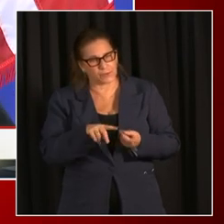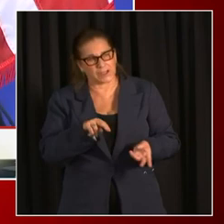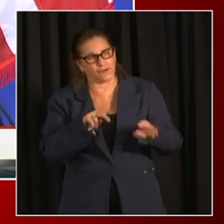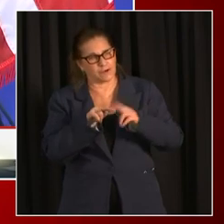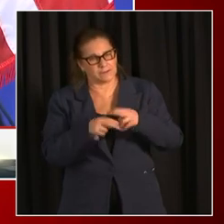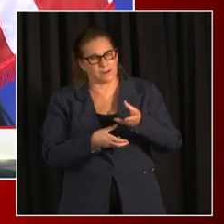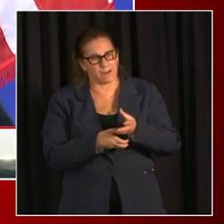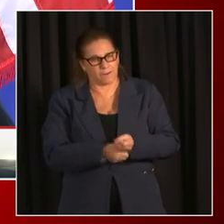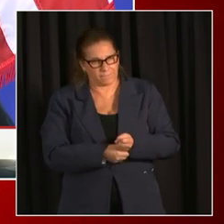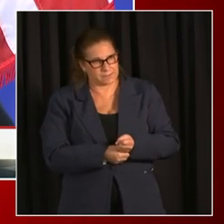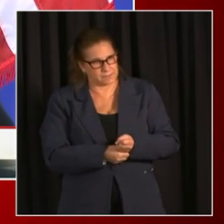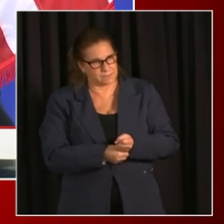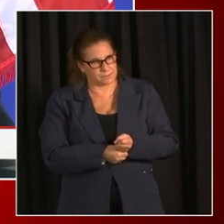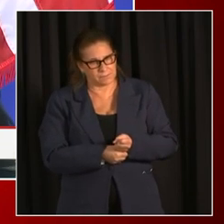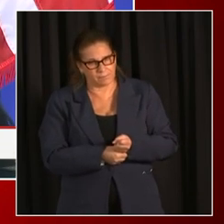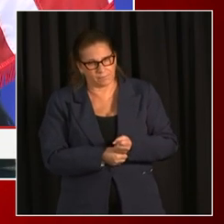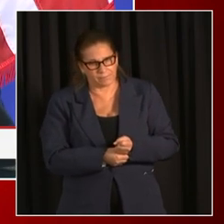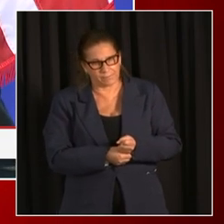Miller?